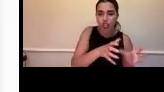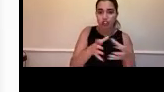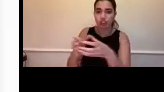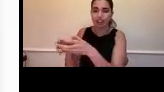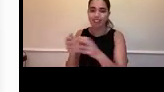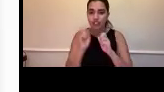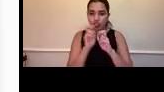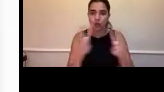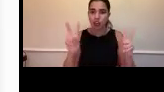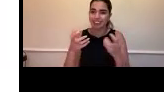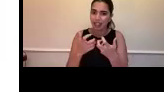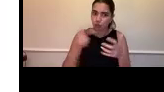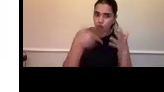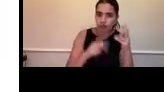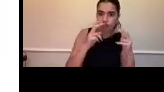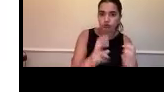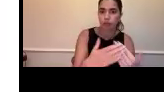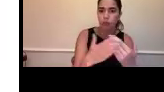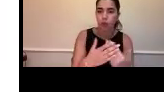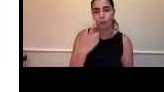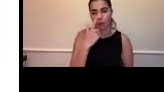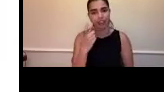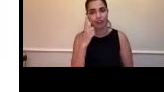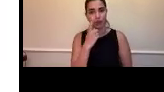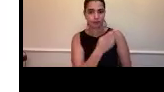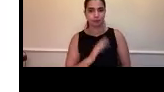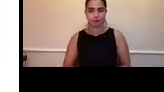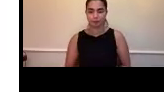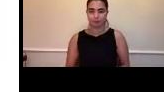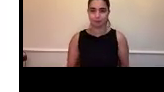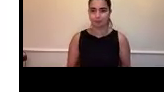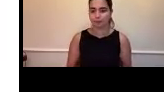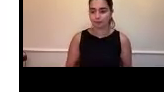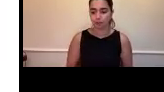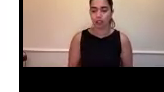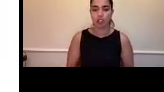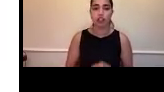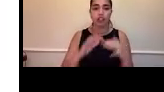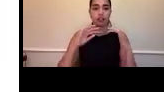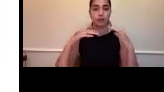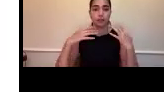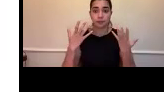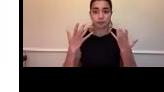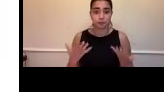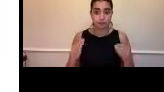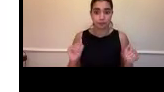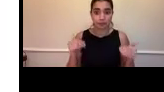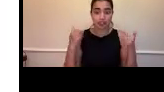deeper. So let me then bring us to the